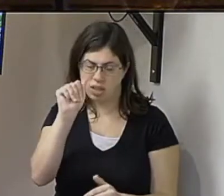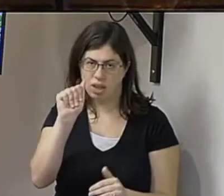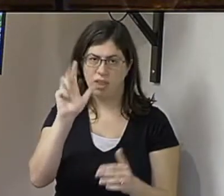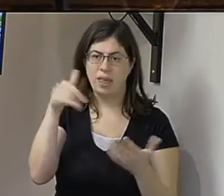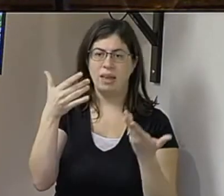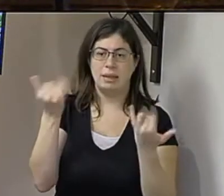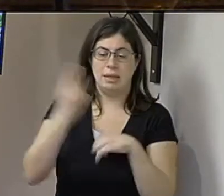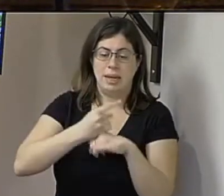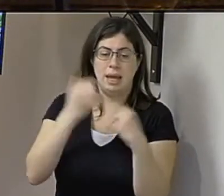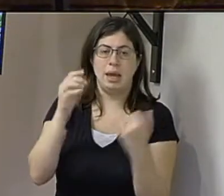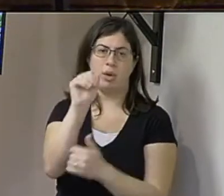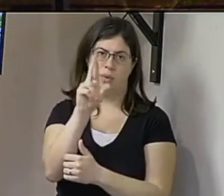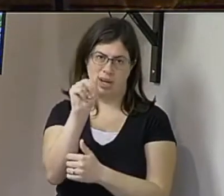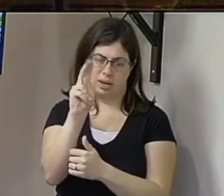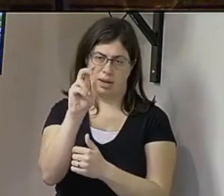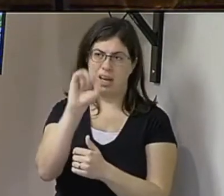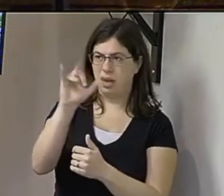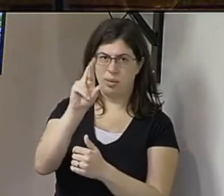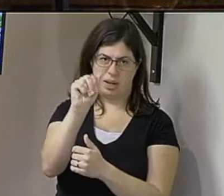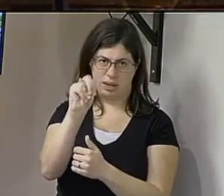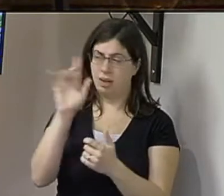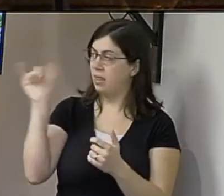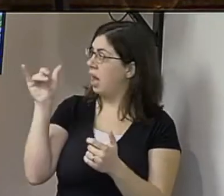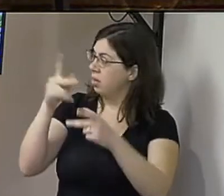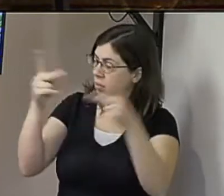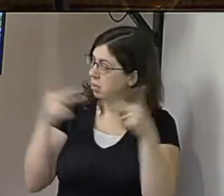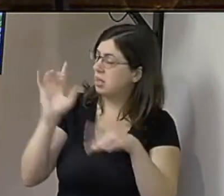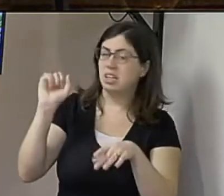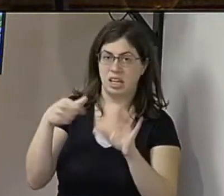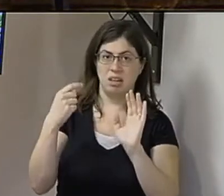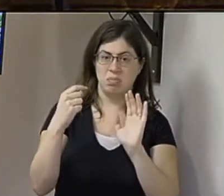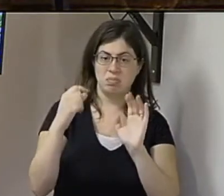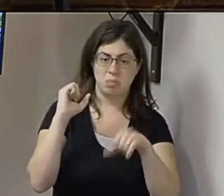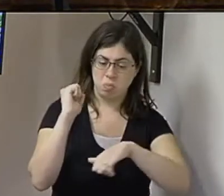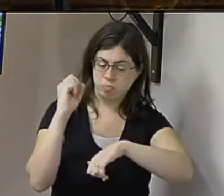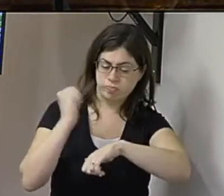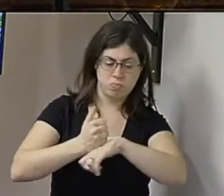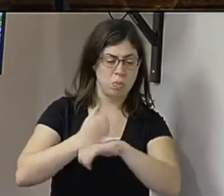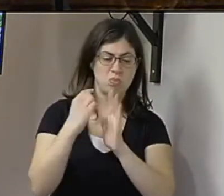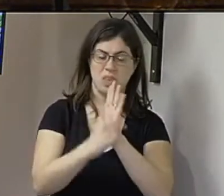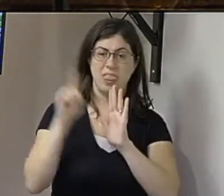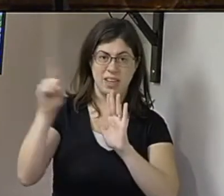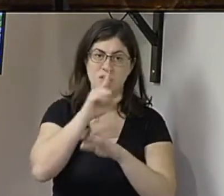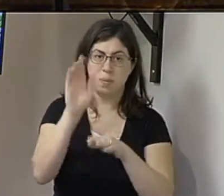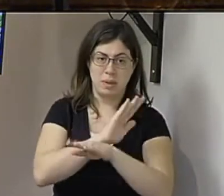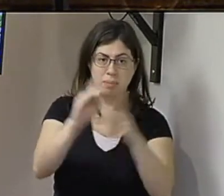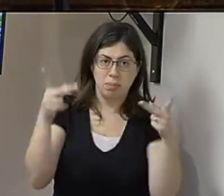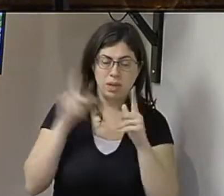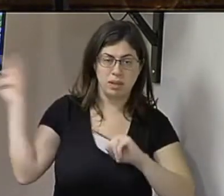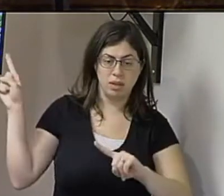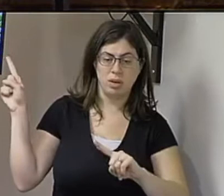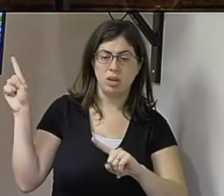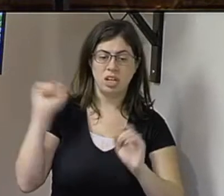day Iran. And this is the archaeological site. This is all verified. You can find inscriptions that talk about Xerxes and the different kings who ruled here.